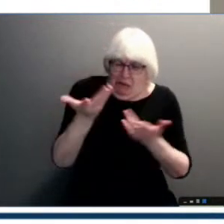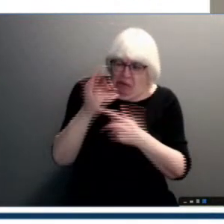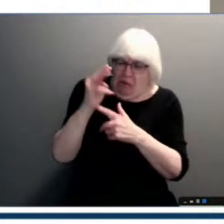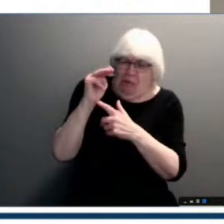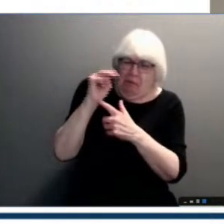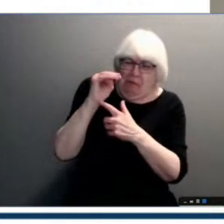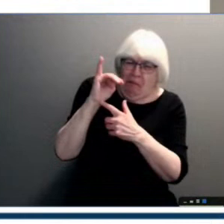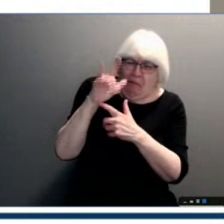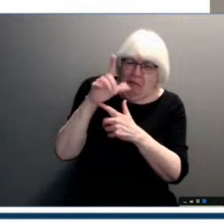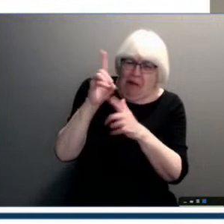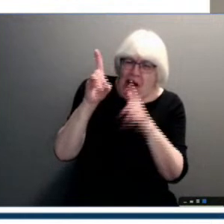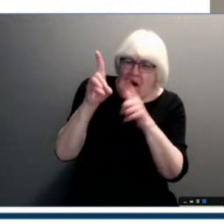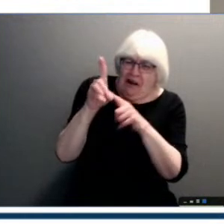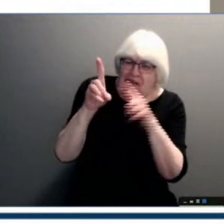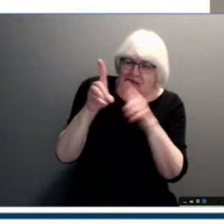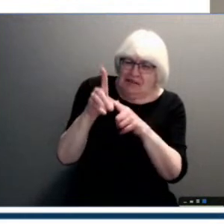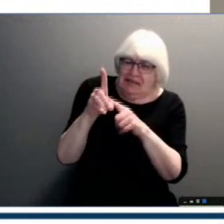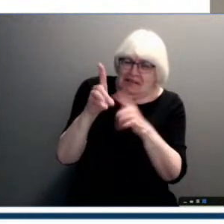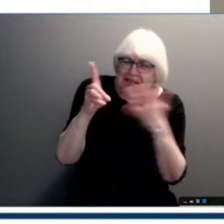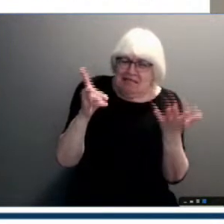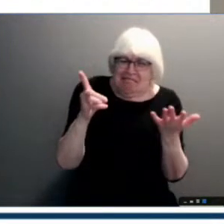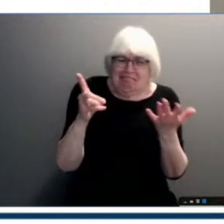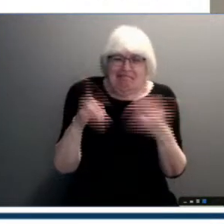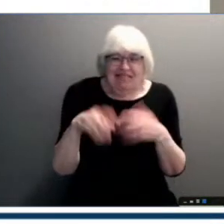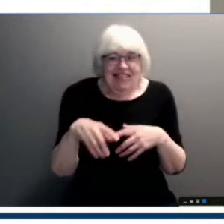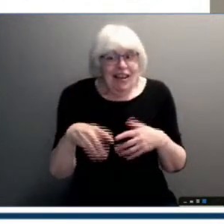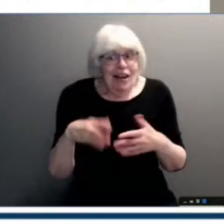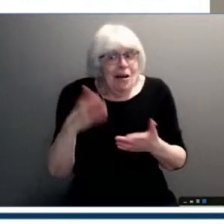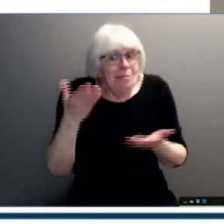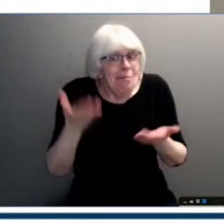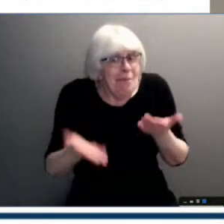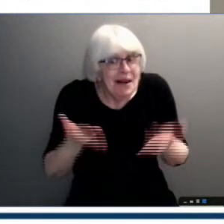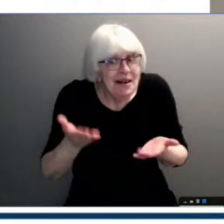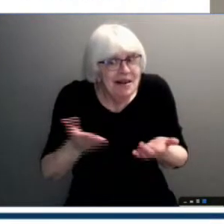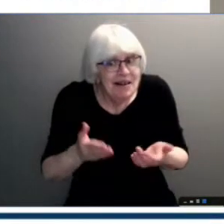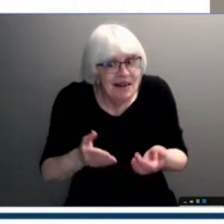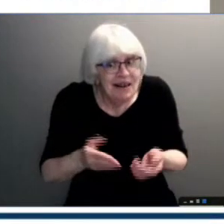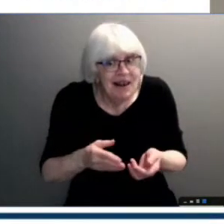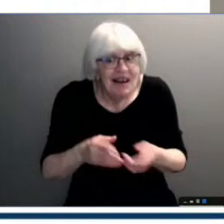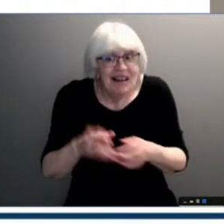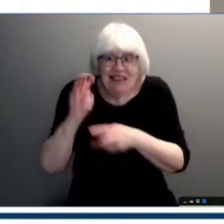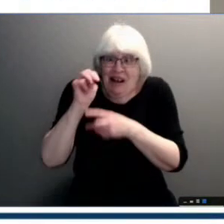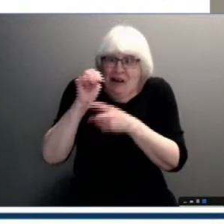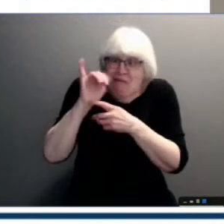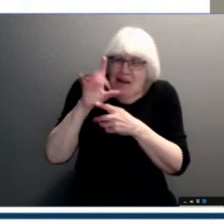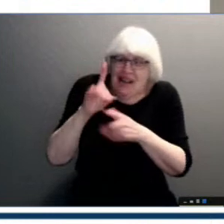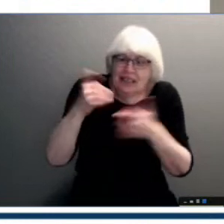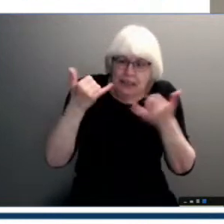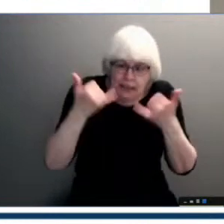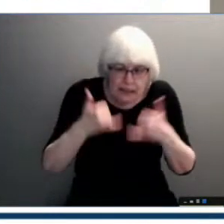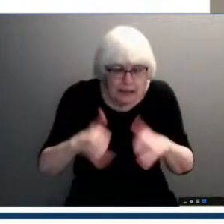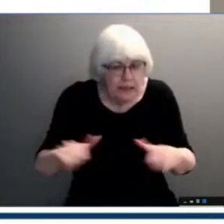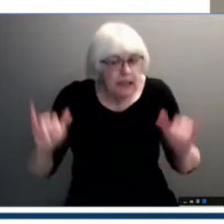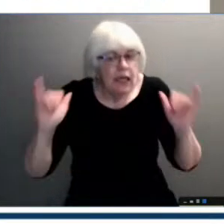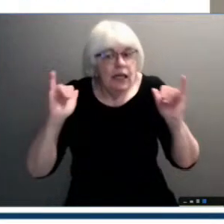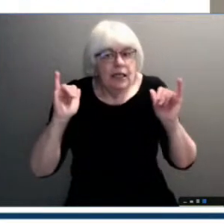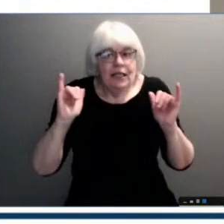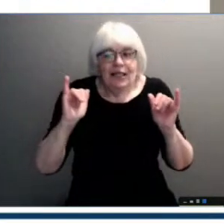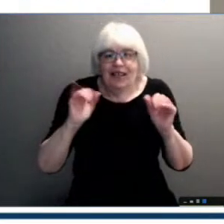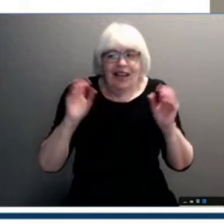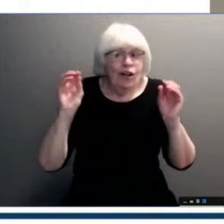aren't seeing people in hospital or the ICU. It doesn't mean that people aren't sick. And as the Premier referenced, there's a lot of mental